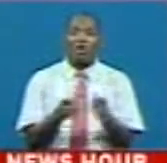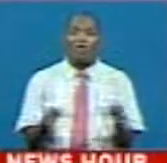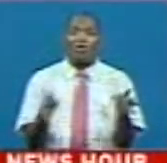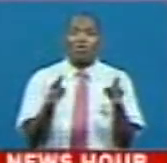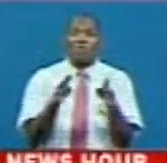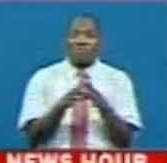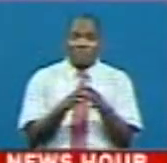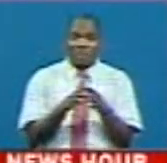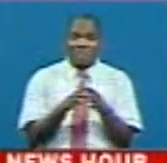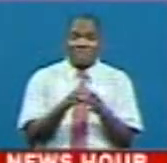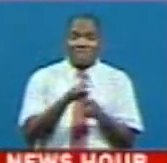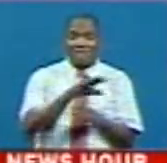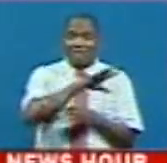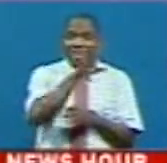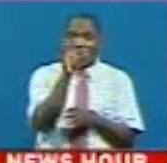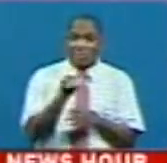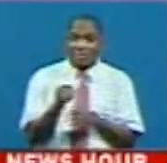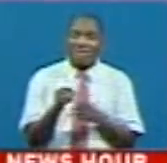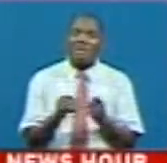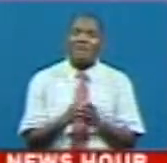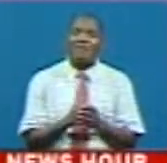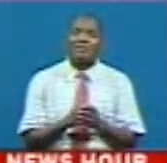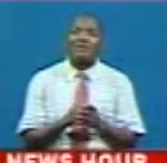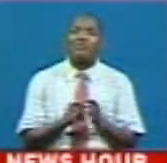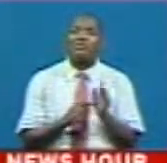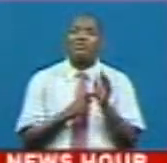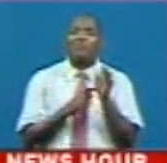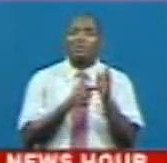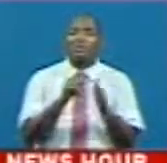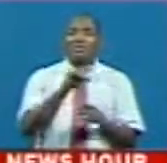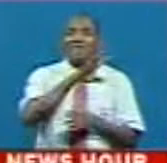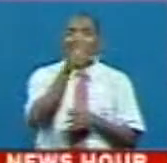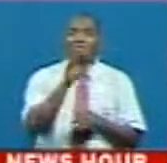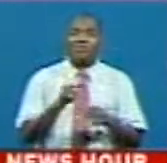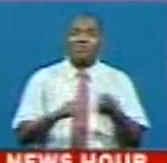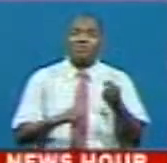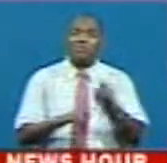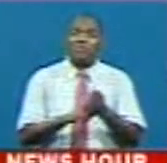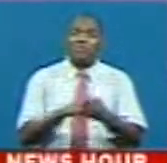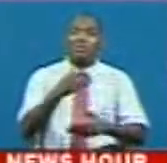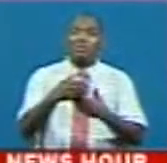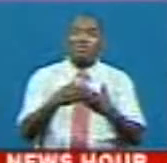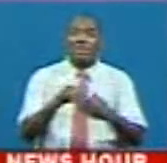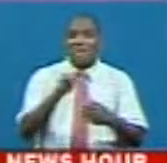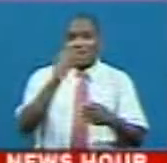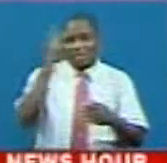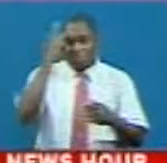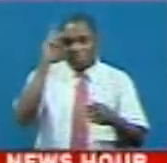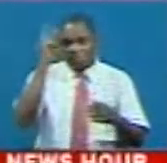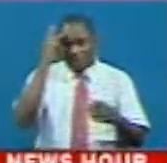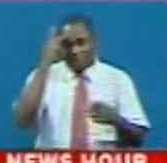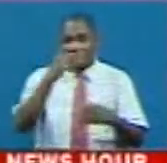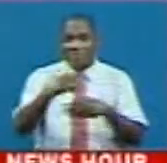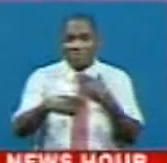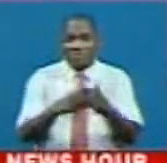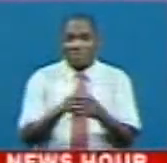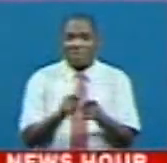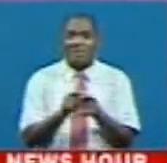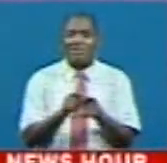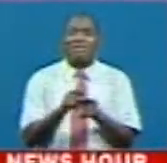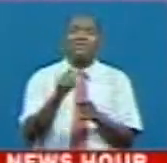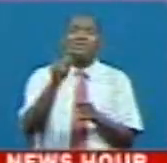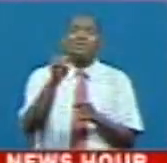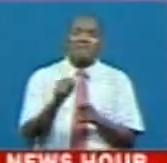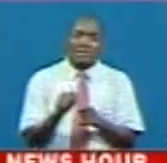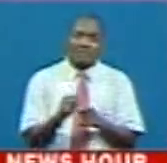the African consensus on the matter and demonstrates Africa's support to the ongoing political processes within the